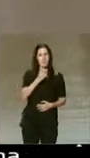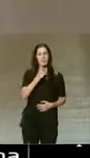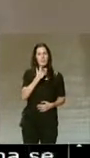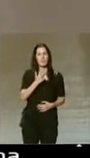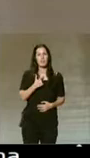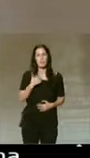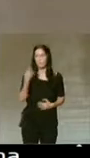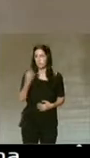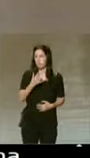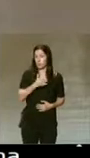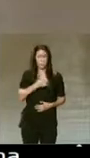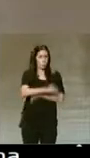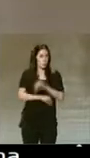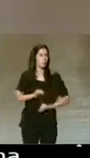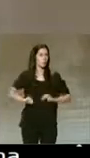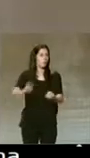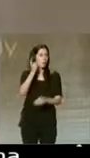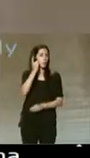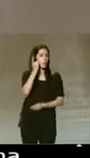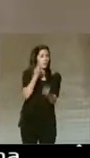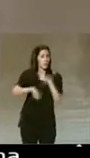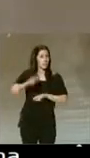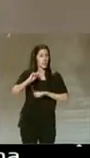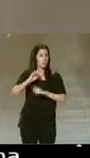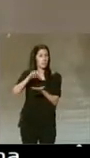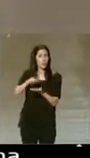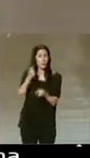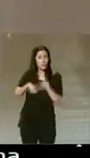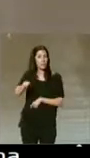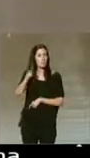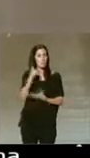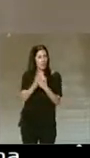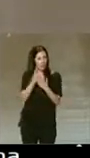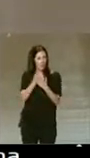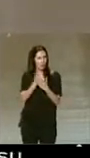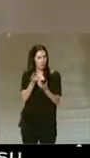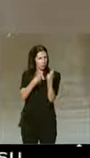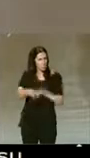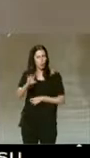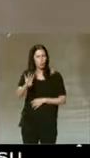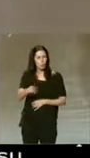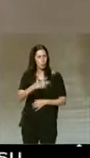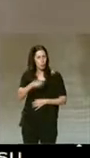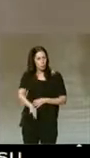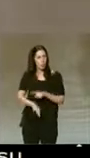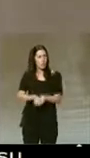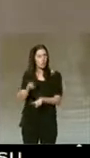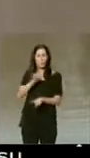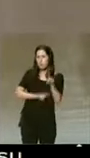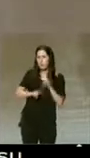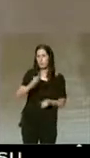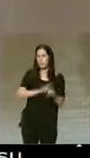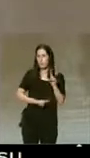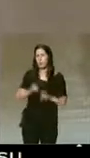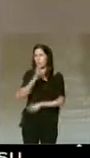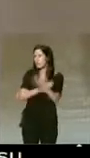approached us and said that she couldn't use the mobile phone. It was an Android phone. They had sold it to